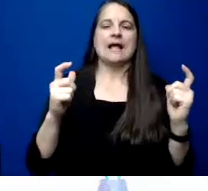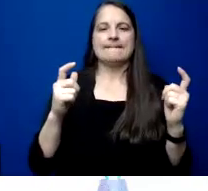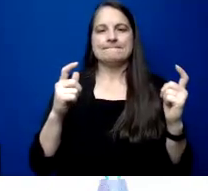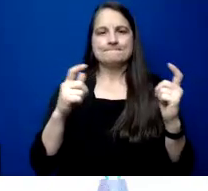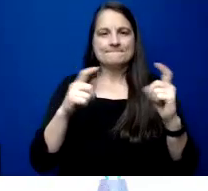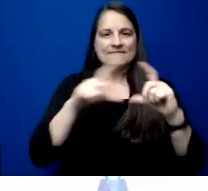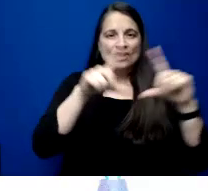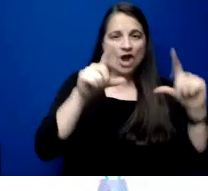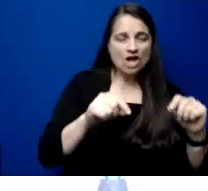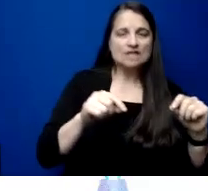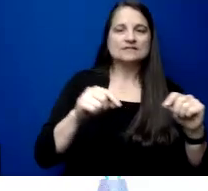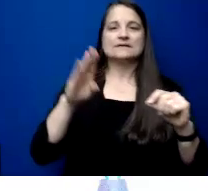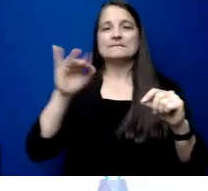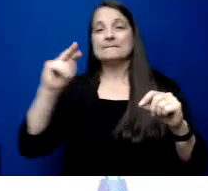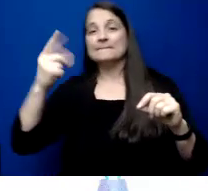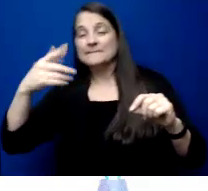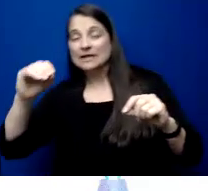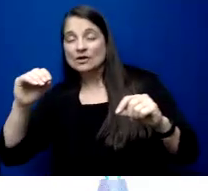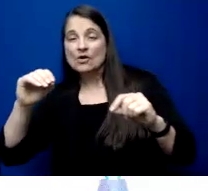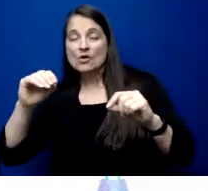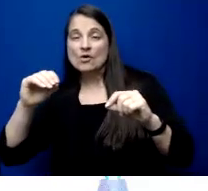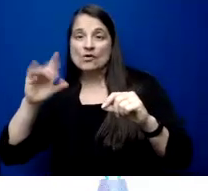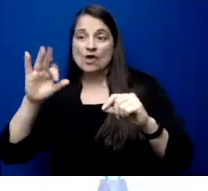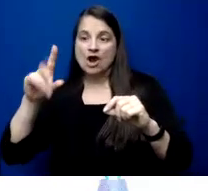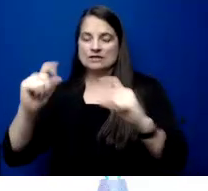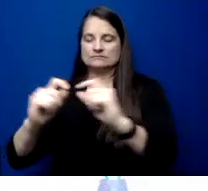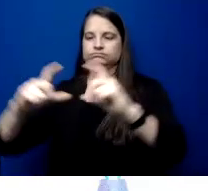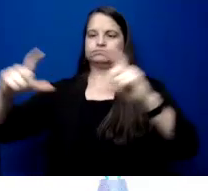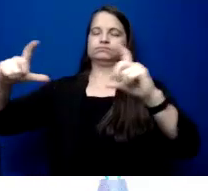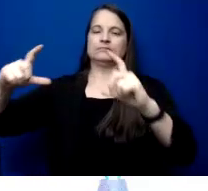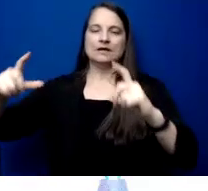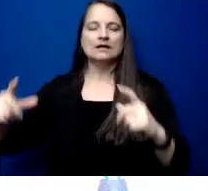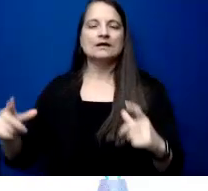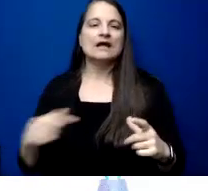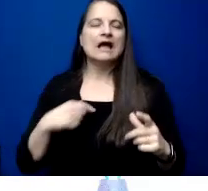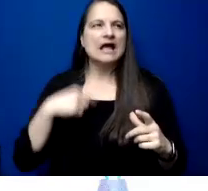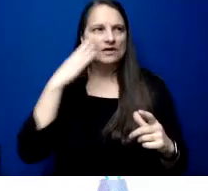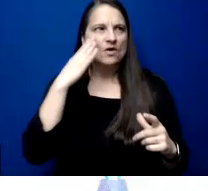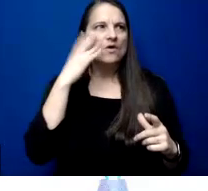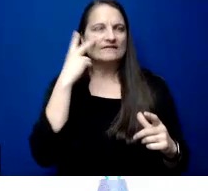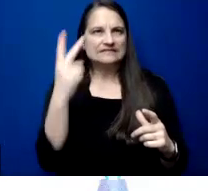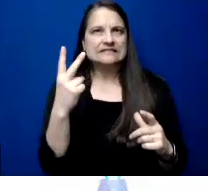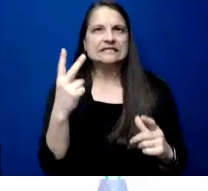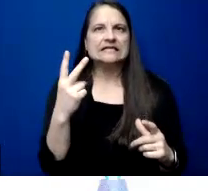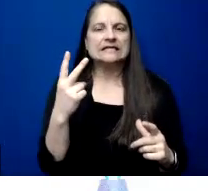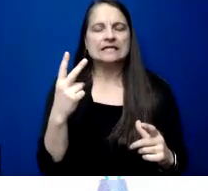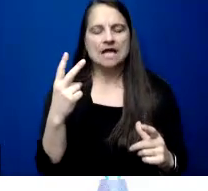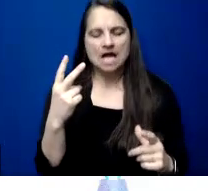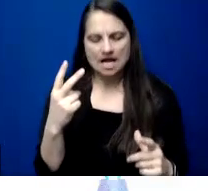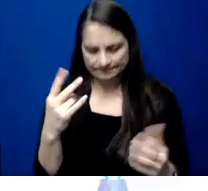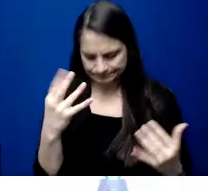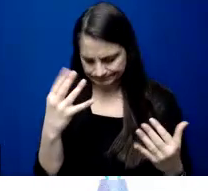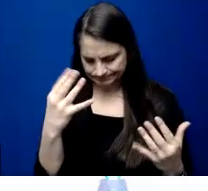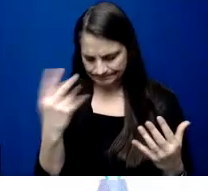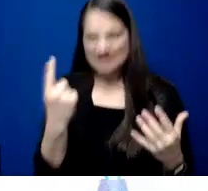print playing cards. I know I've seen out there adapted,